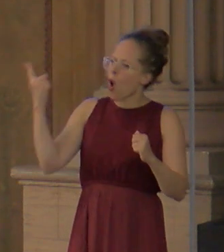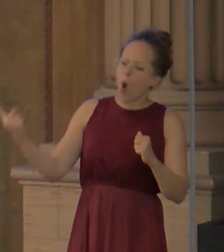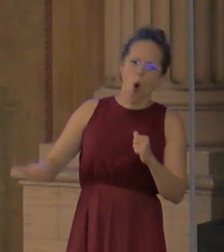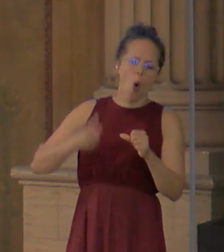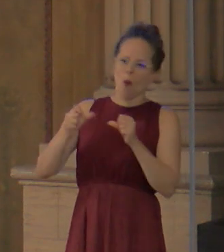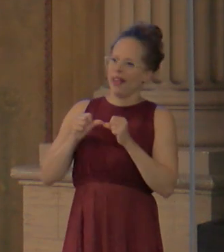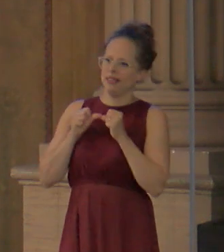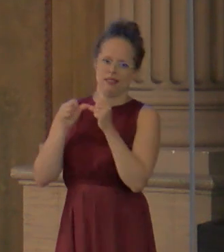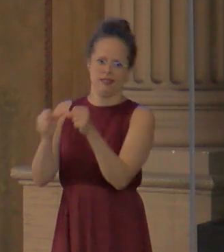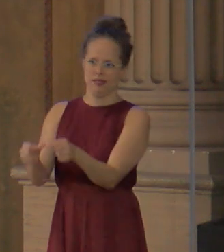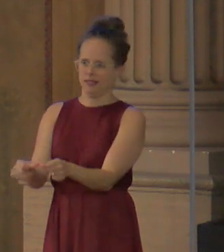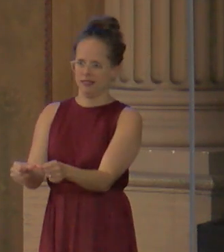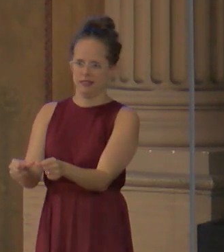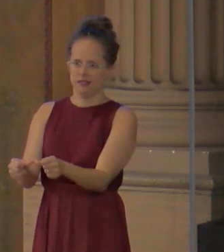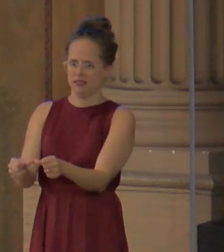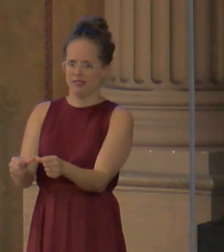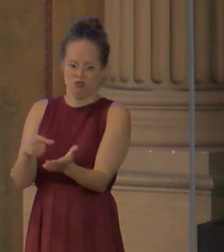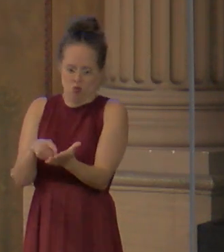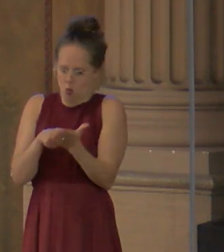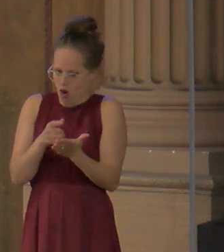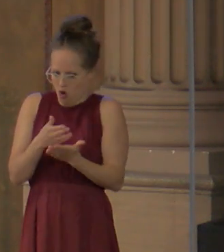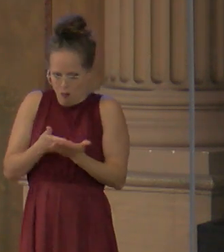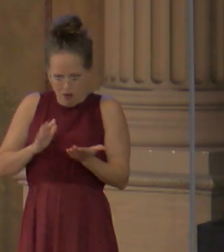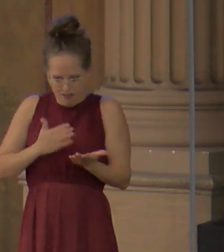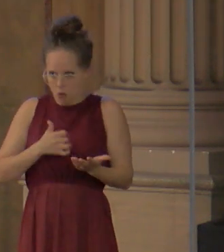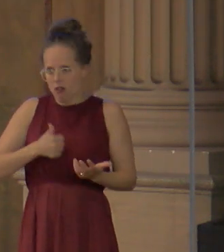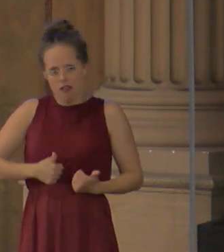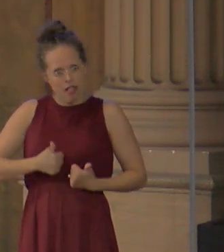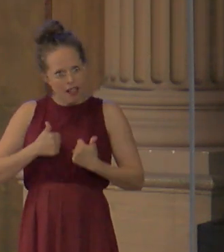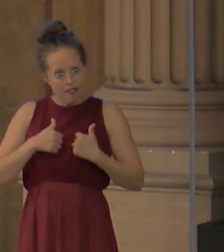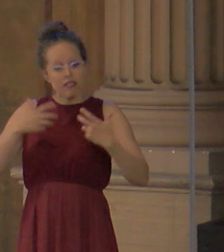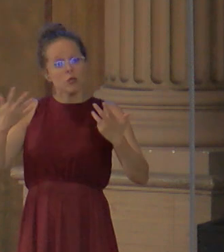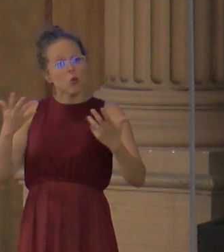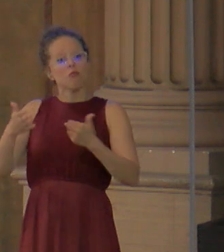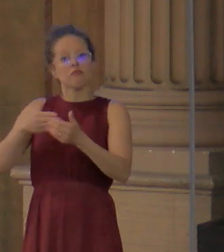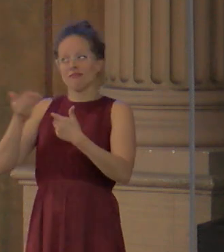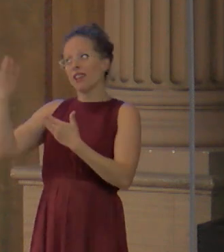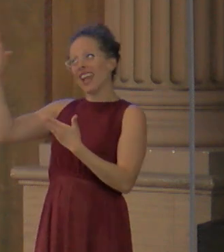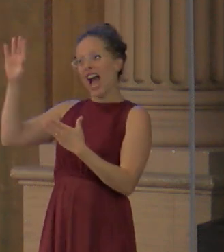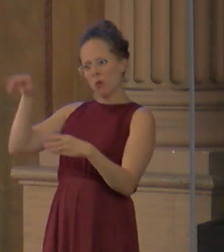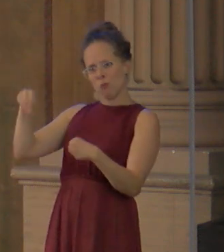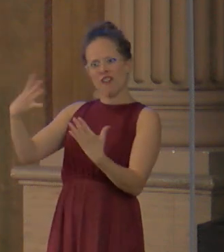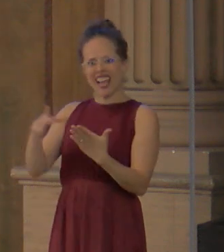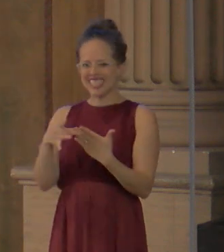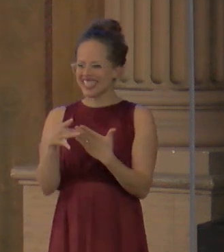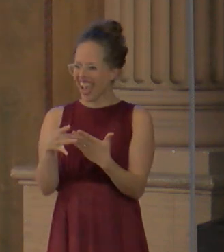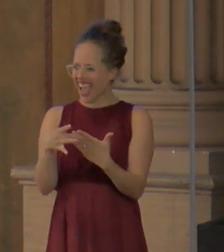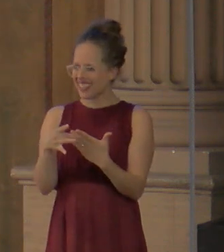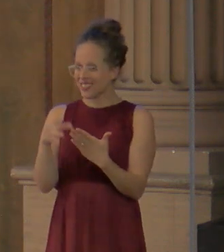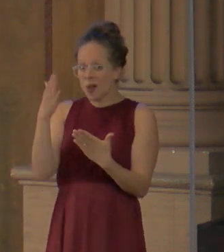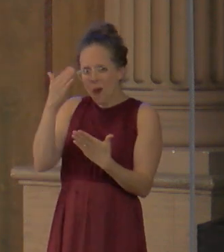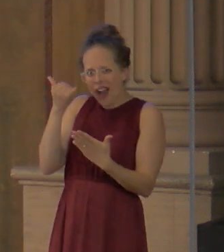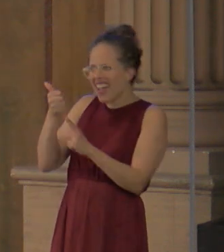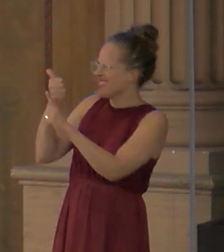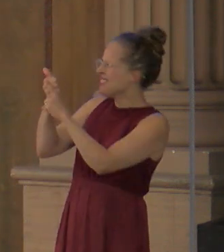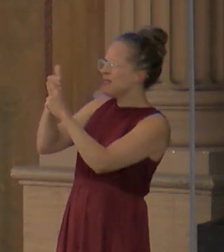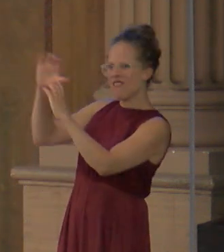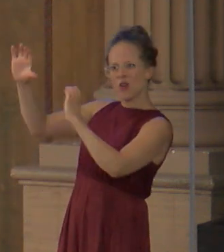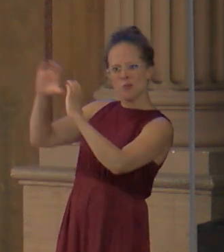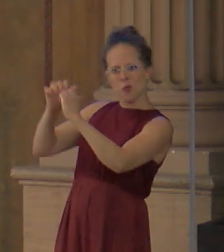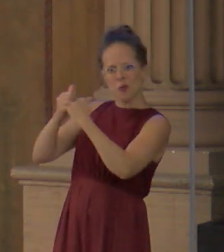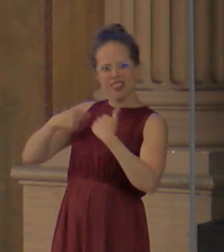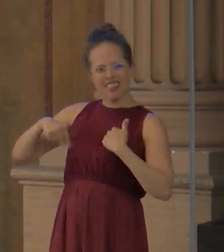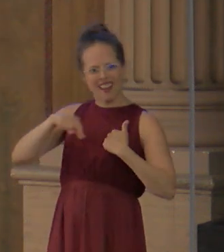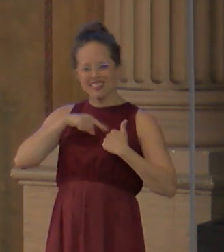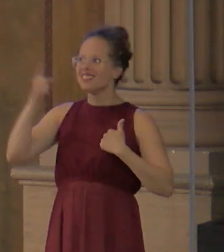necessary part of daily life. And so God gives us guidance. After all, he is the God who communicates. And he calls us to